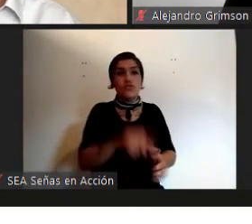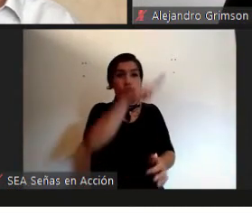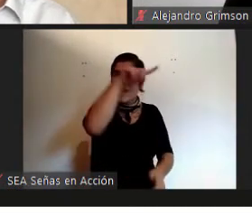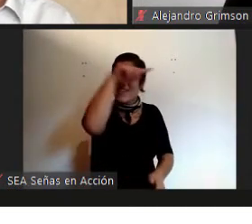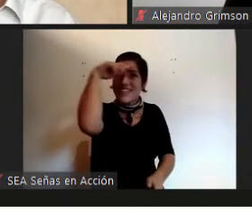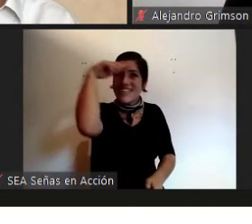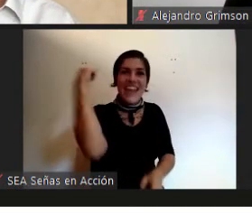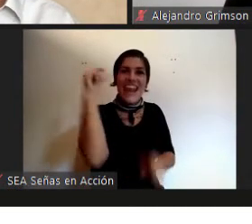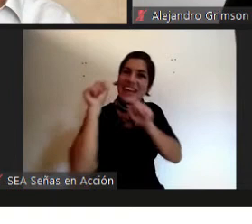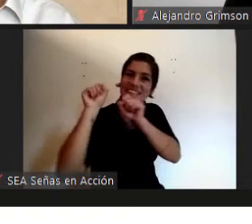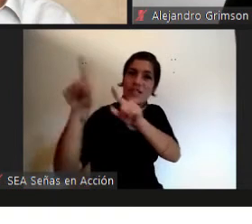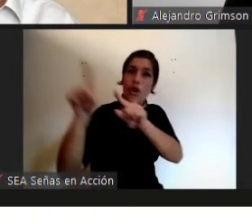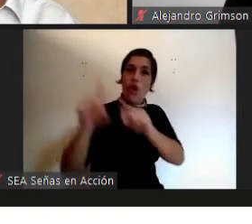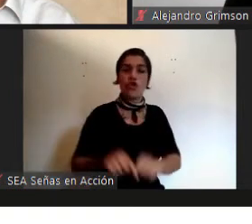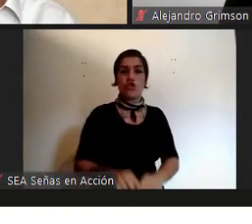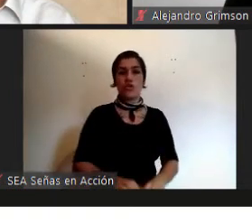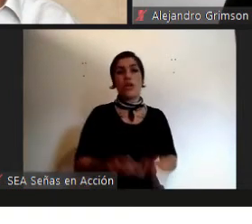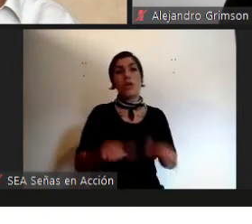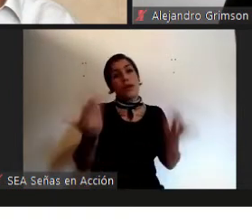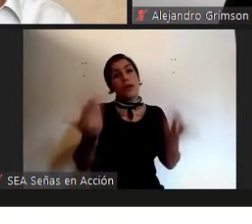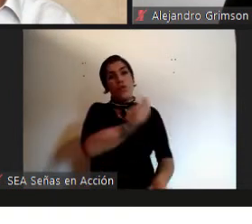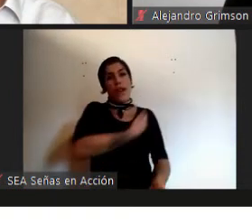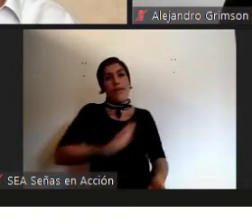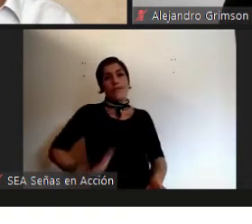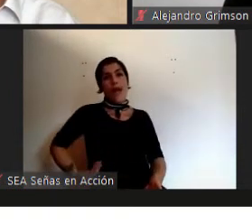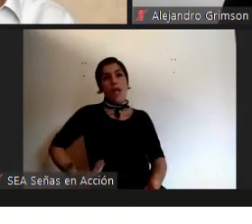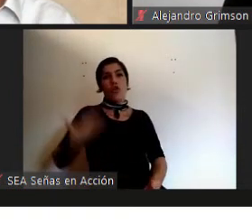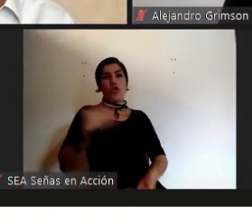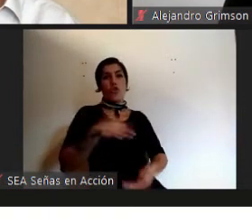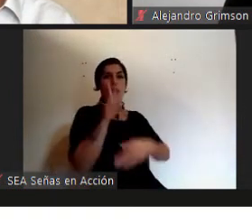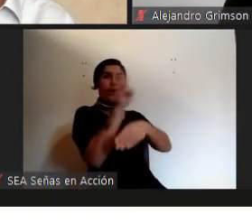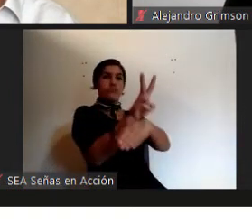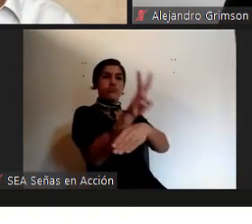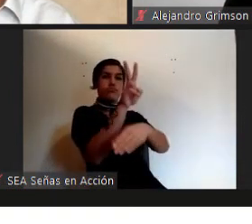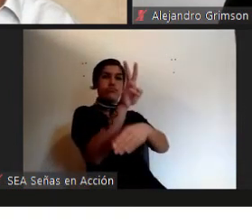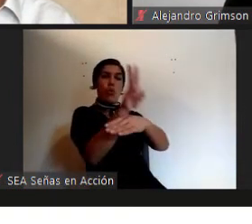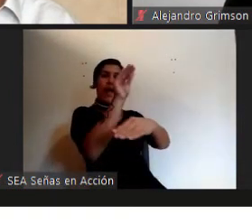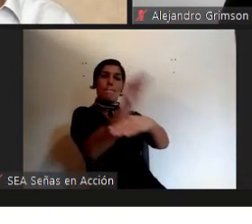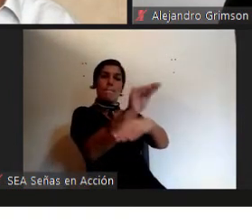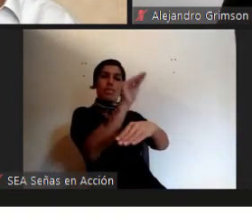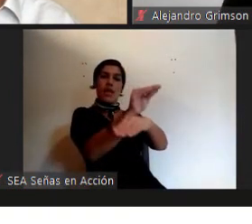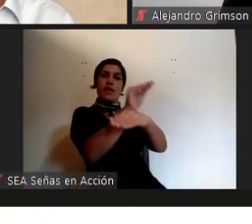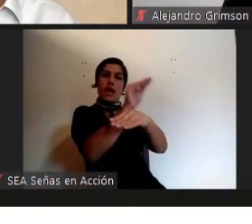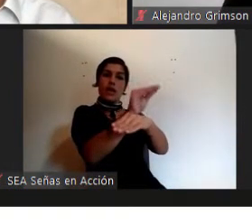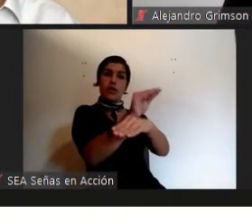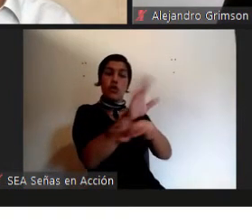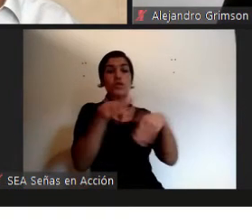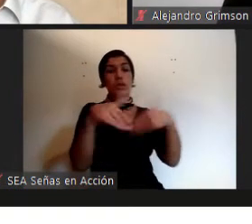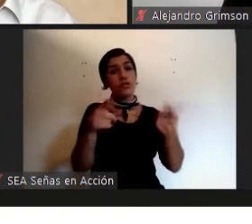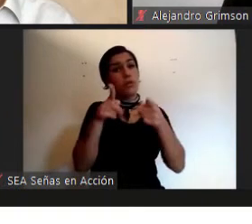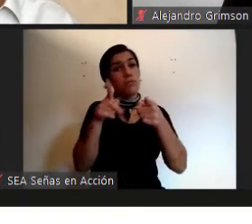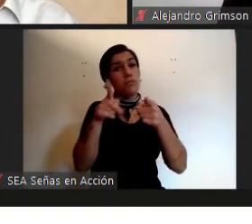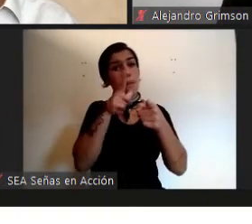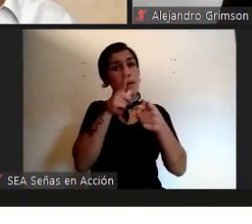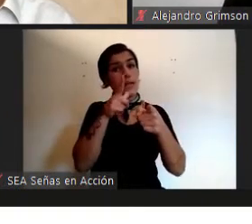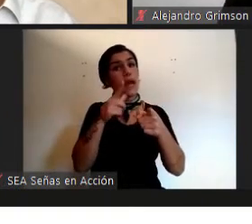best sense of the term nation, and it's worthwhile to revisit on it and to